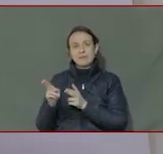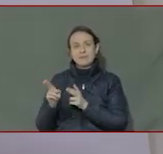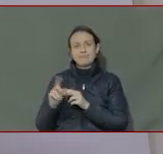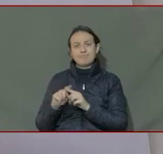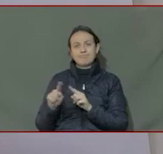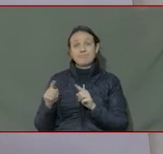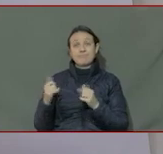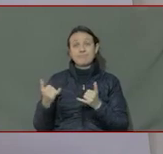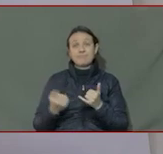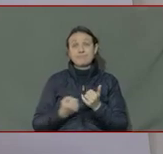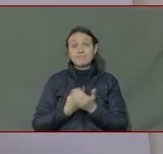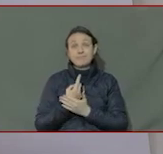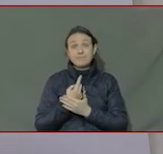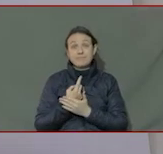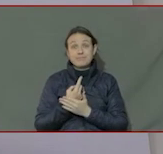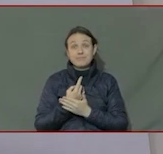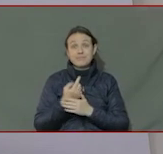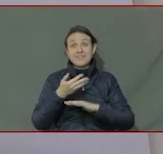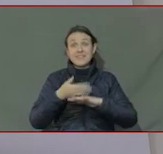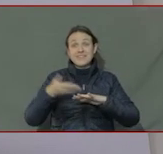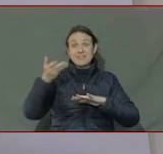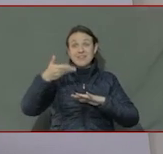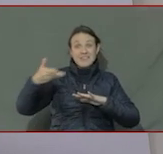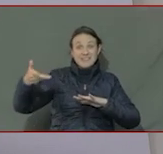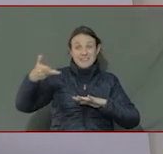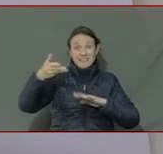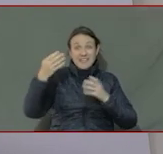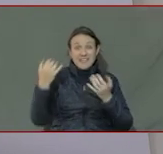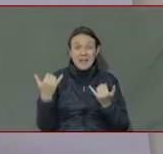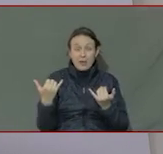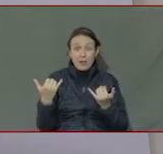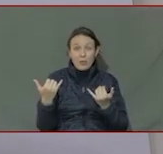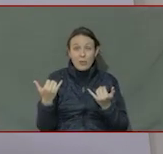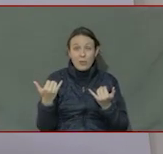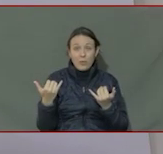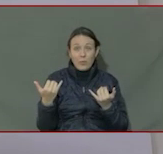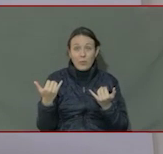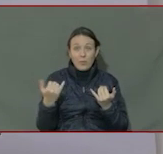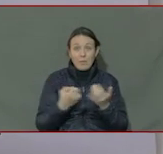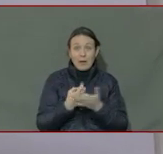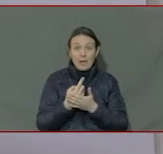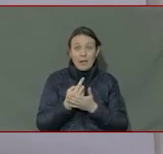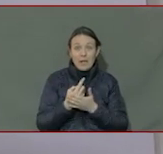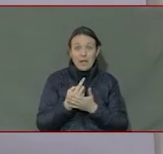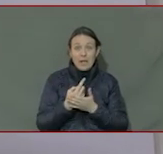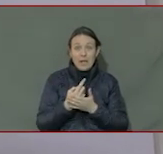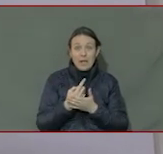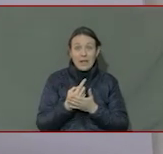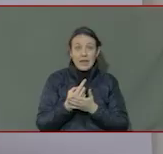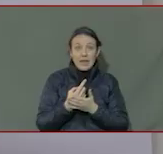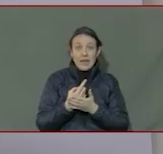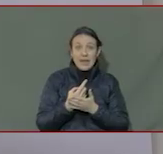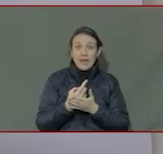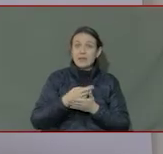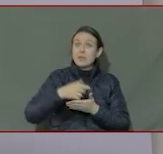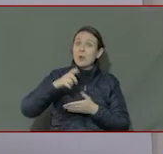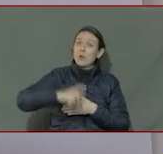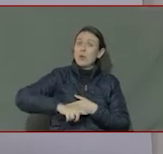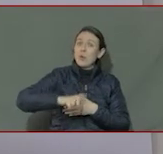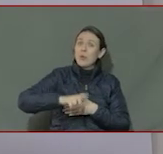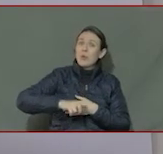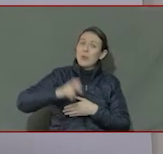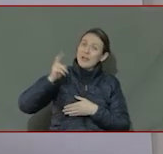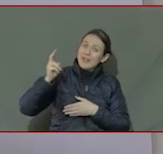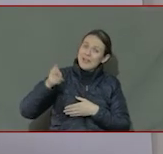happens here? The blood glucose is too what when I'm making the blue there? The blood glucose is too what?